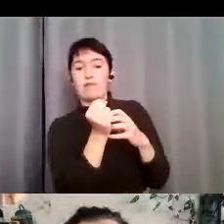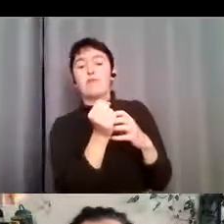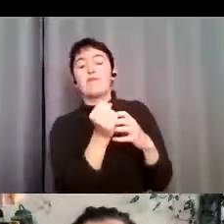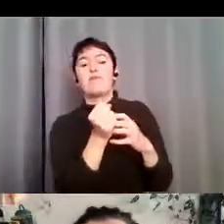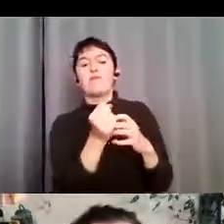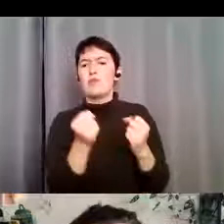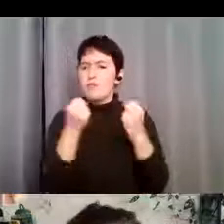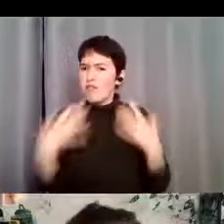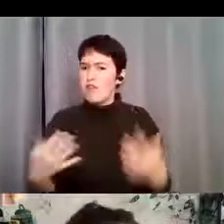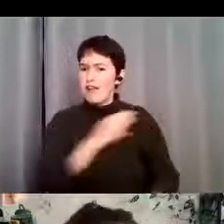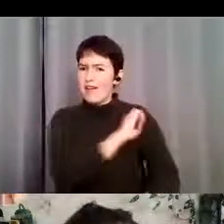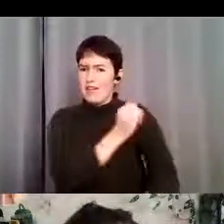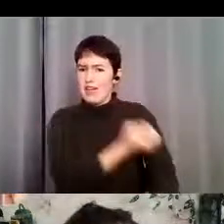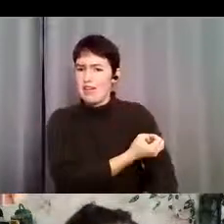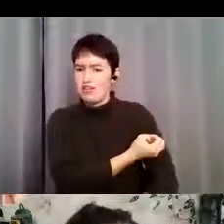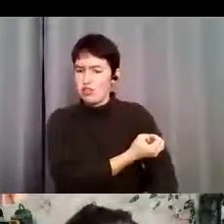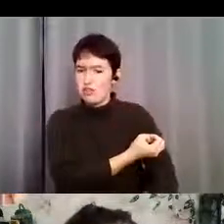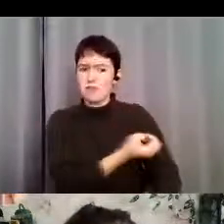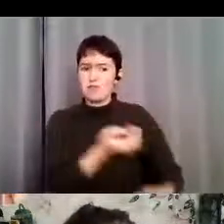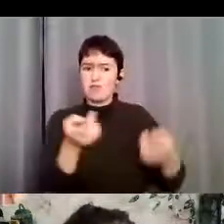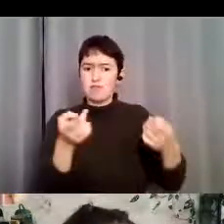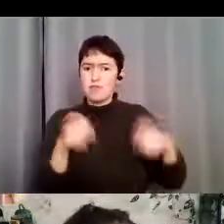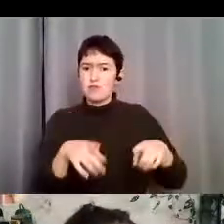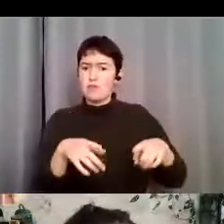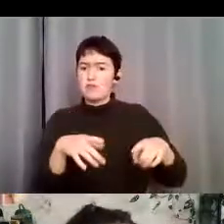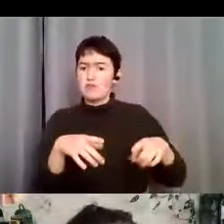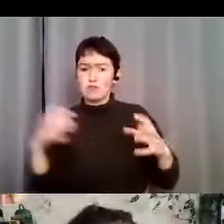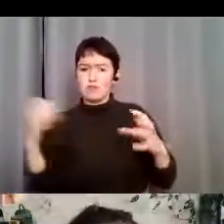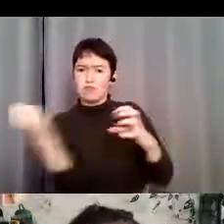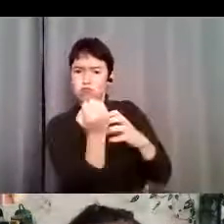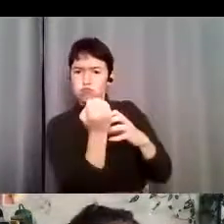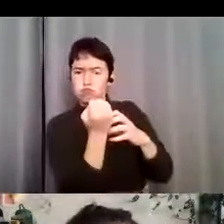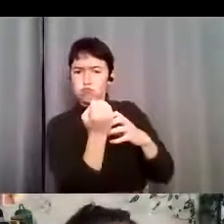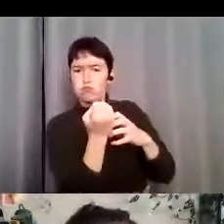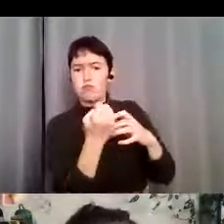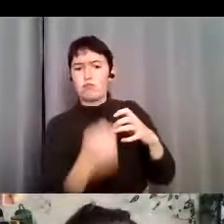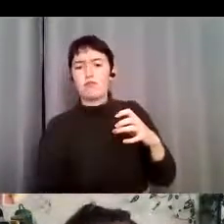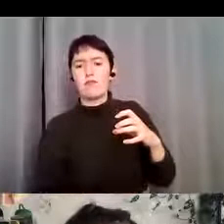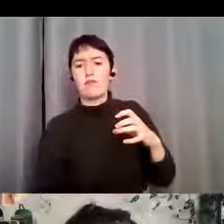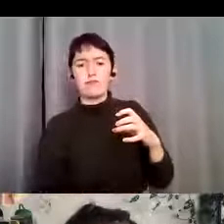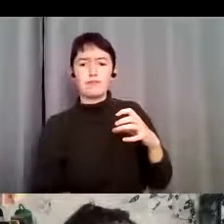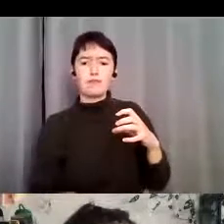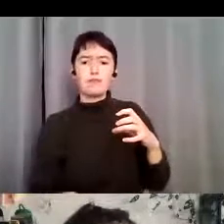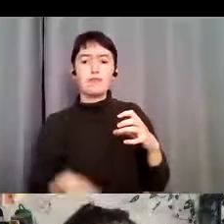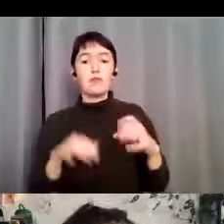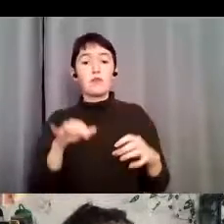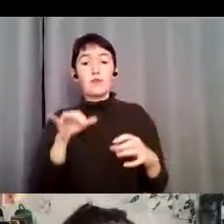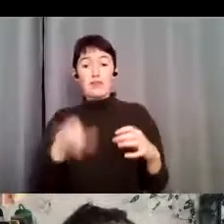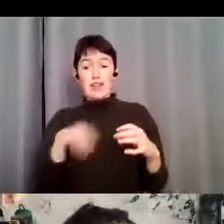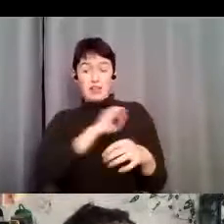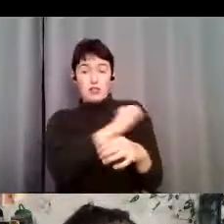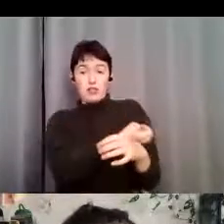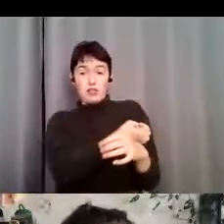energy generated during that collision, and that energy heated up the rocks that